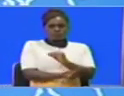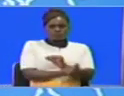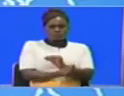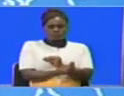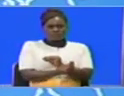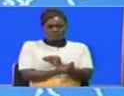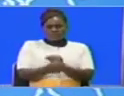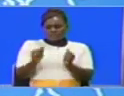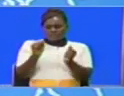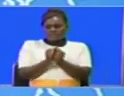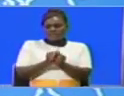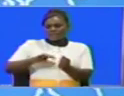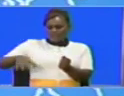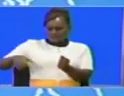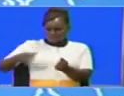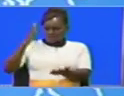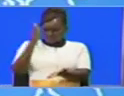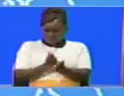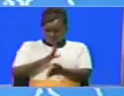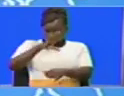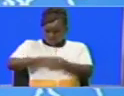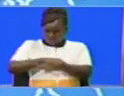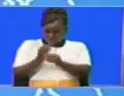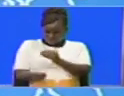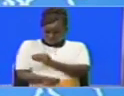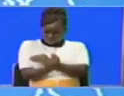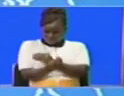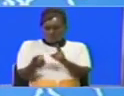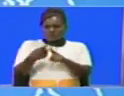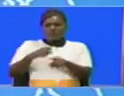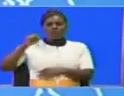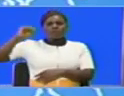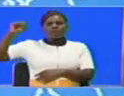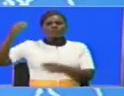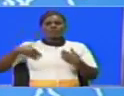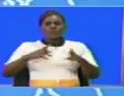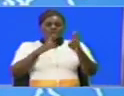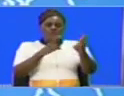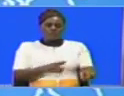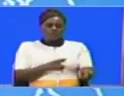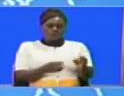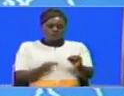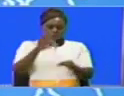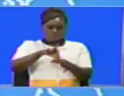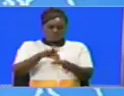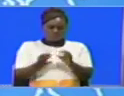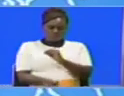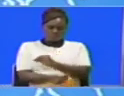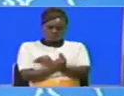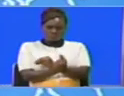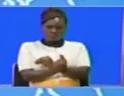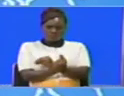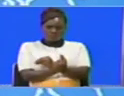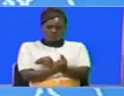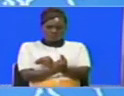10 counties confirmed having ever received a bribe from politicians. A report on voter bribery as an election malpractice in